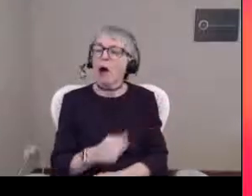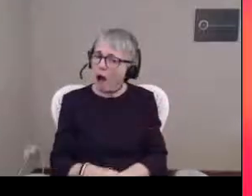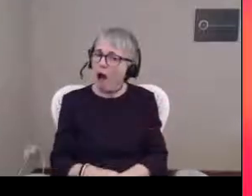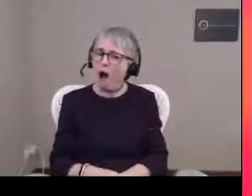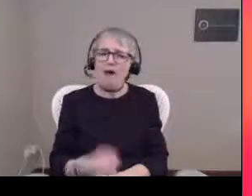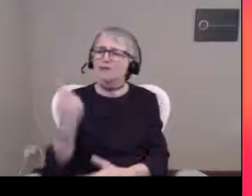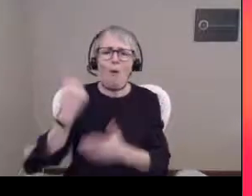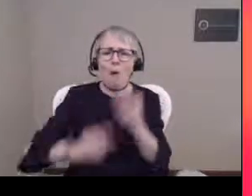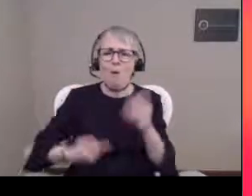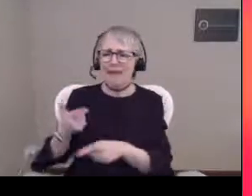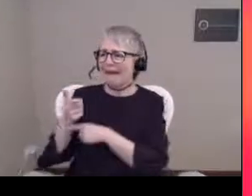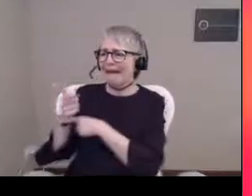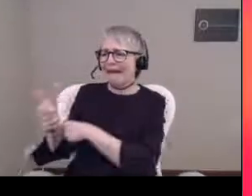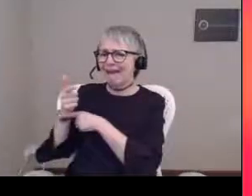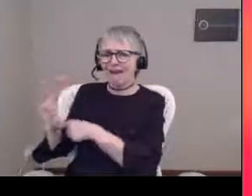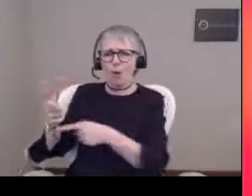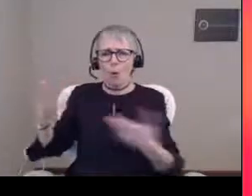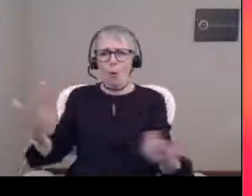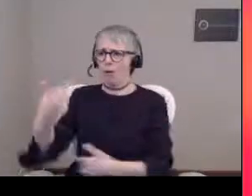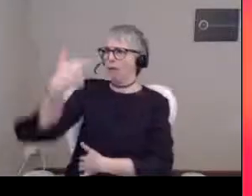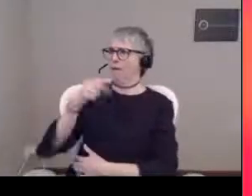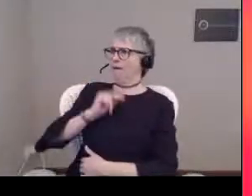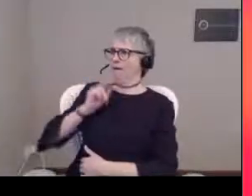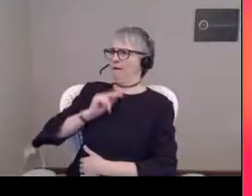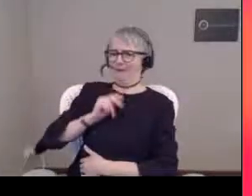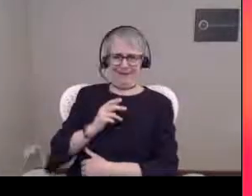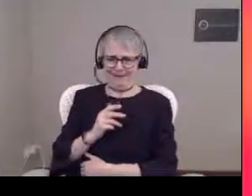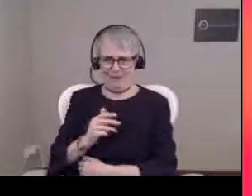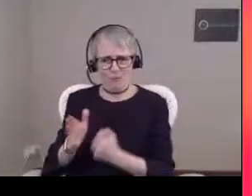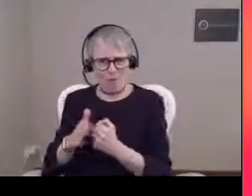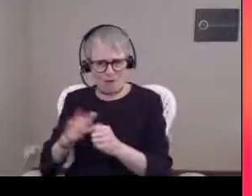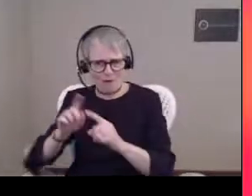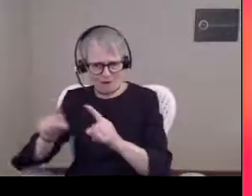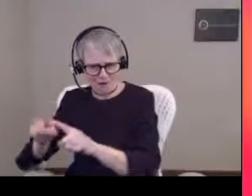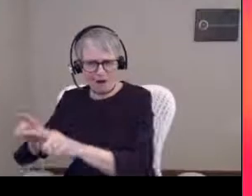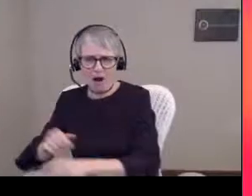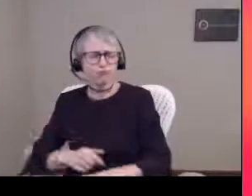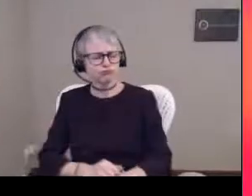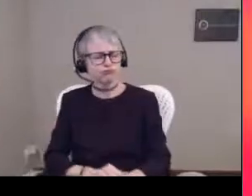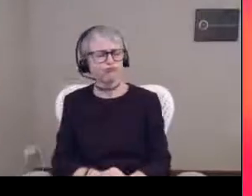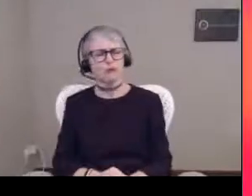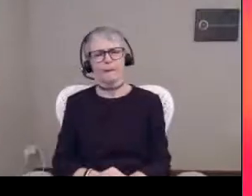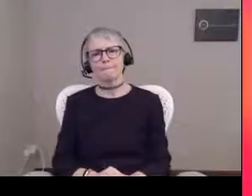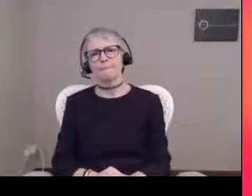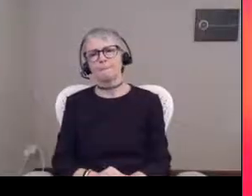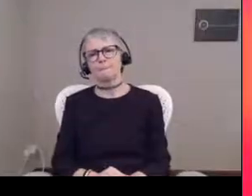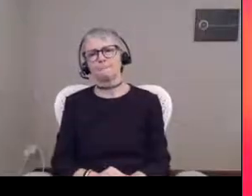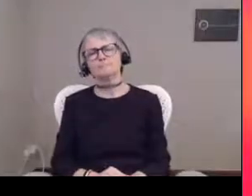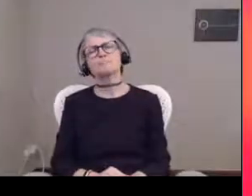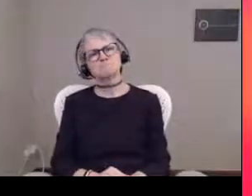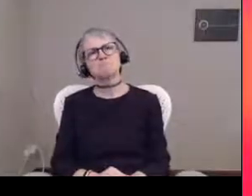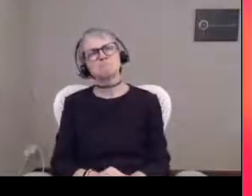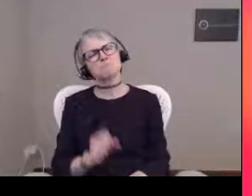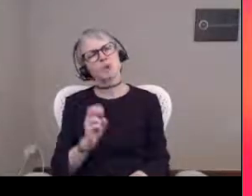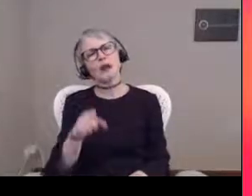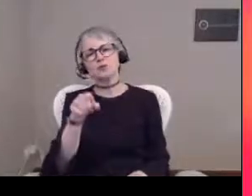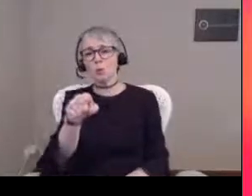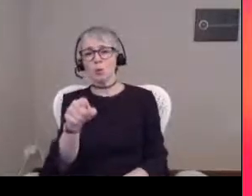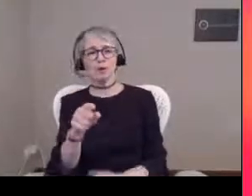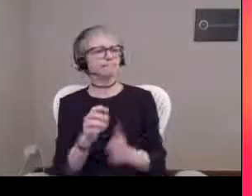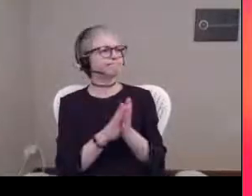and broadcasters. There's all sorts of different opportunities, all sorts of different sectors and things. So when you're looking for new recruits, are